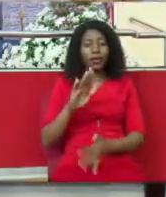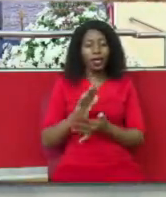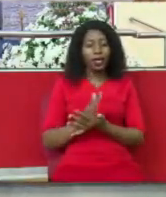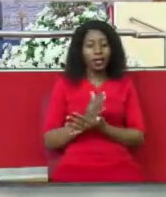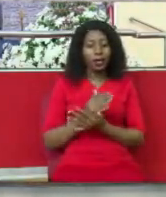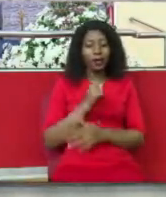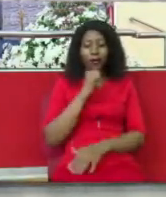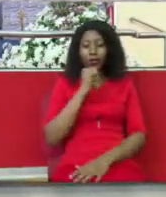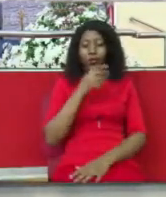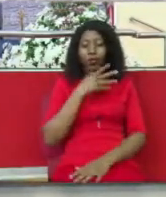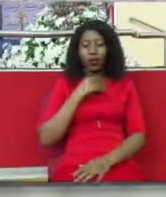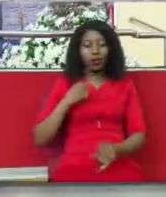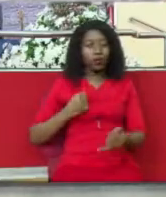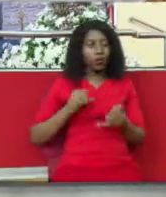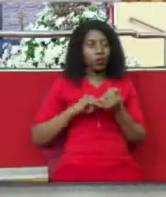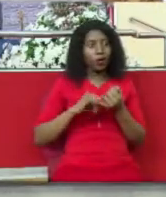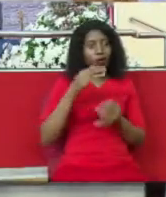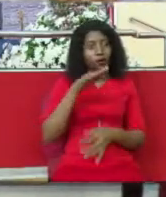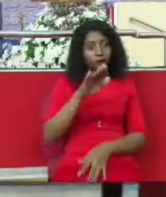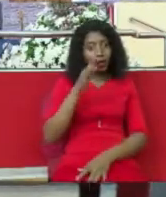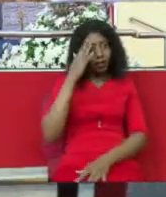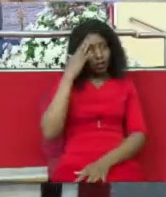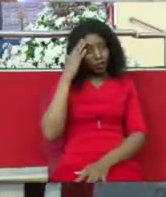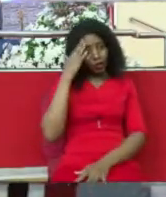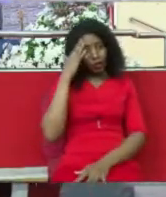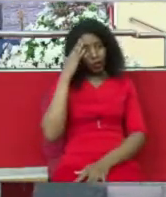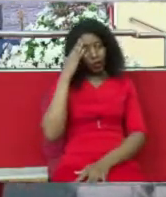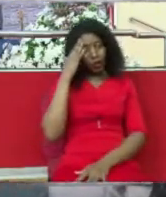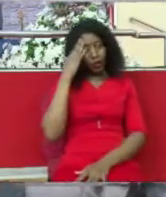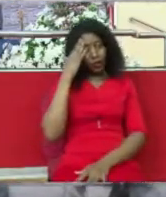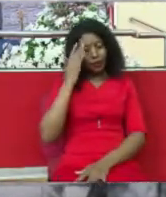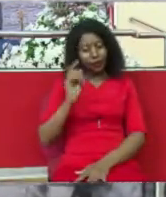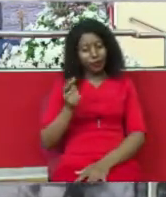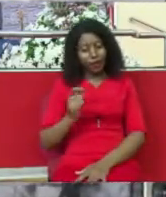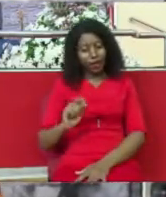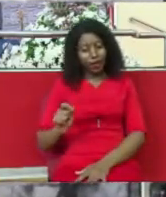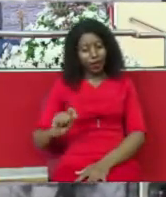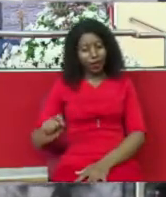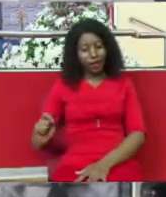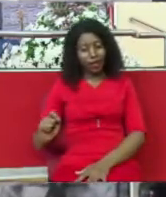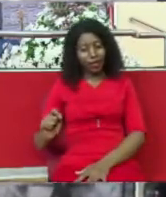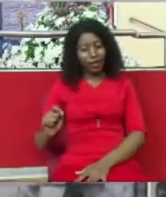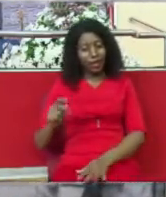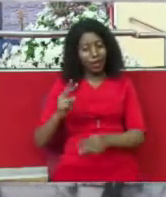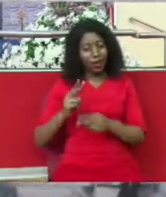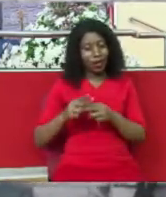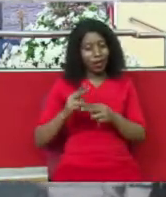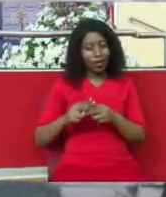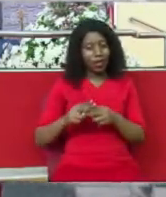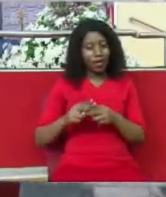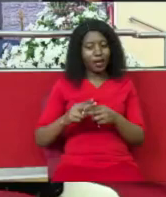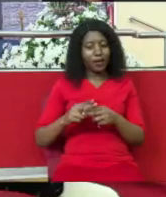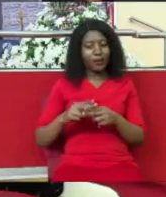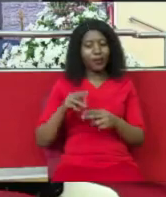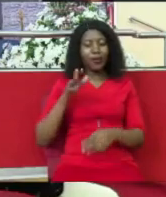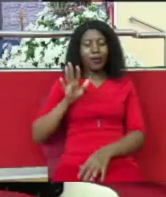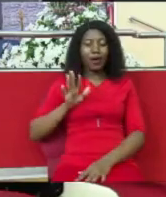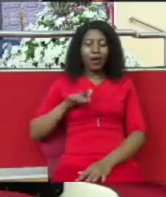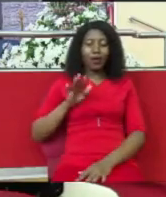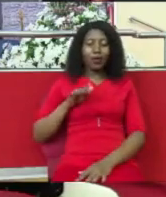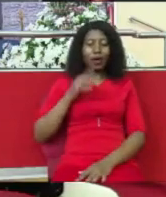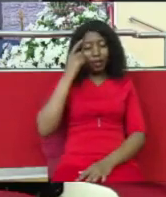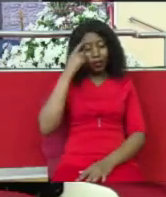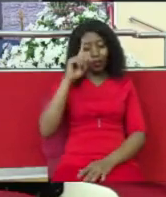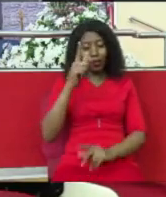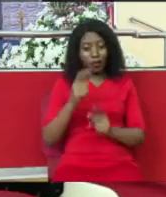to know. Kwa sababu utaki mke wako akajue. Utaandika pale mama wa maziwa. you have written there the